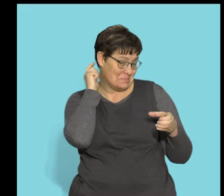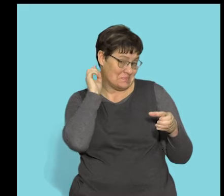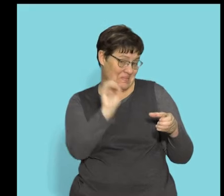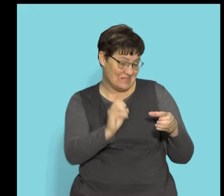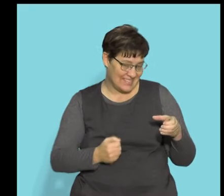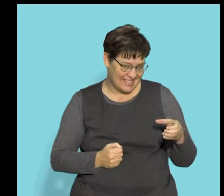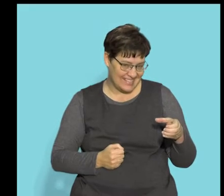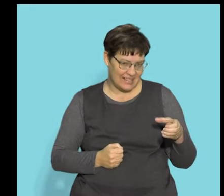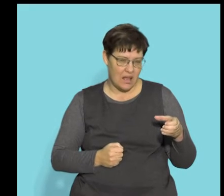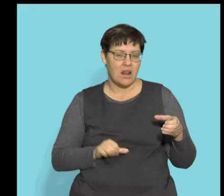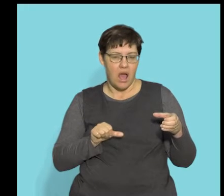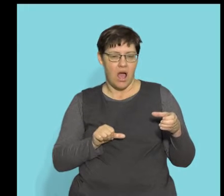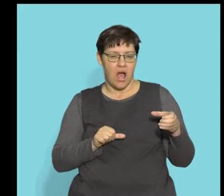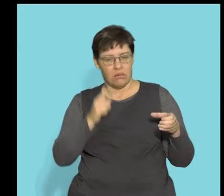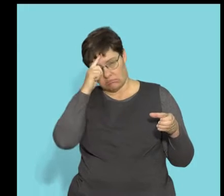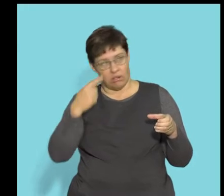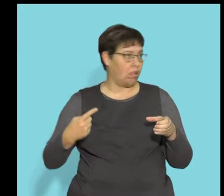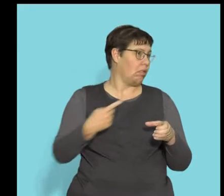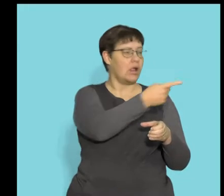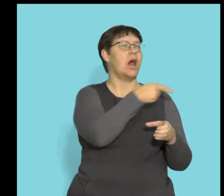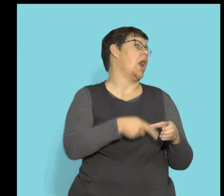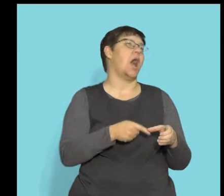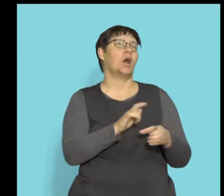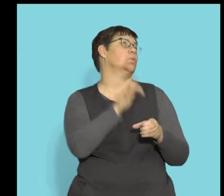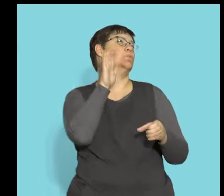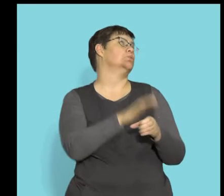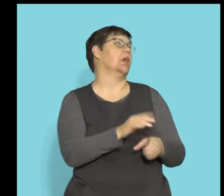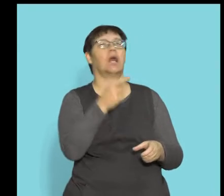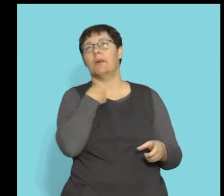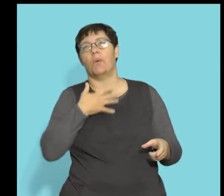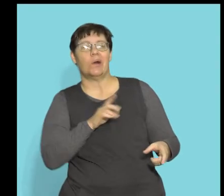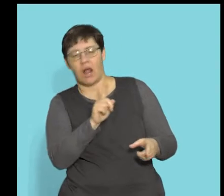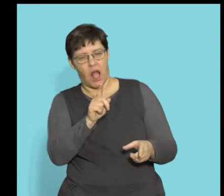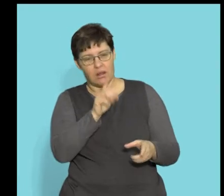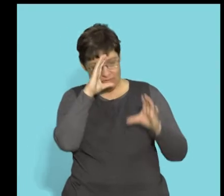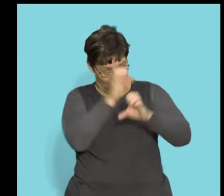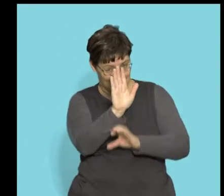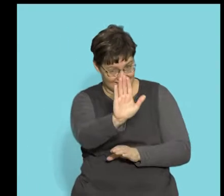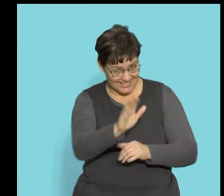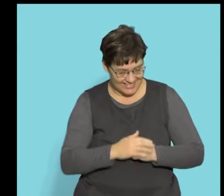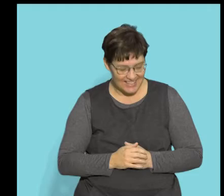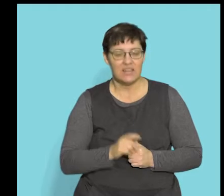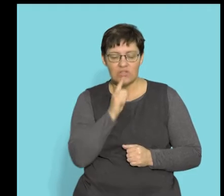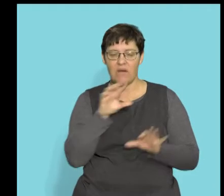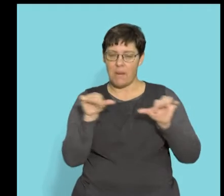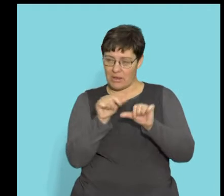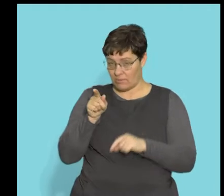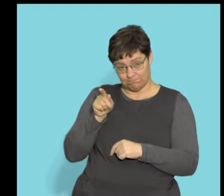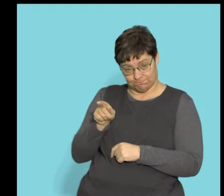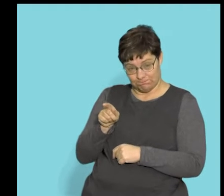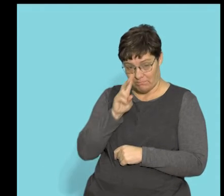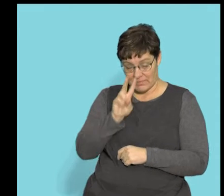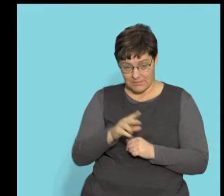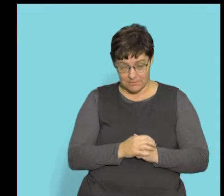one, so you can keep that in the back of your heads. And please stay with me and don't get distracted about the thought of a soda. So a can of cool drink